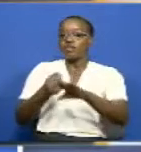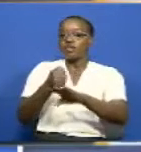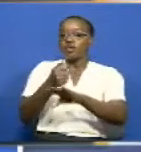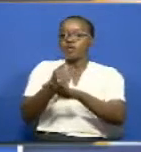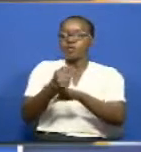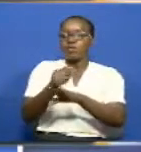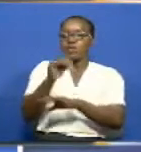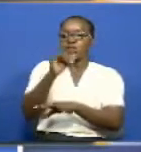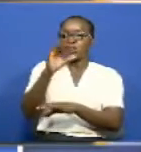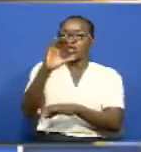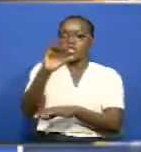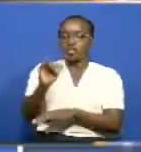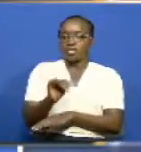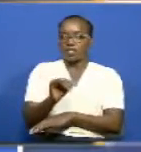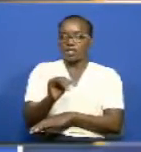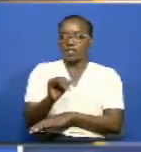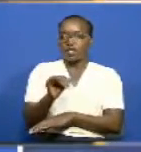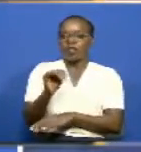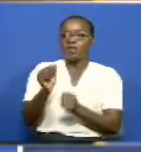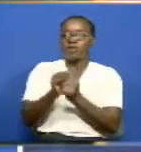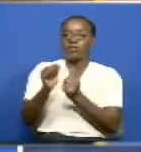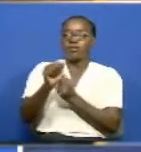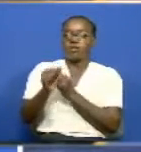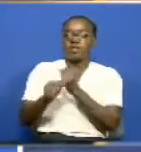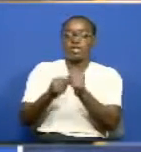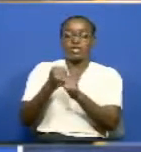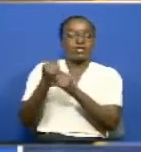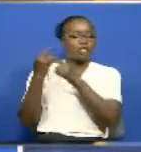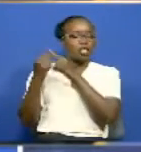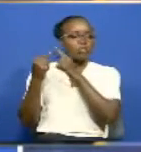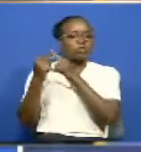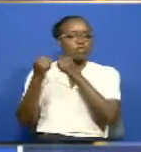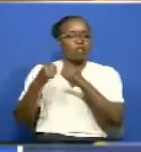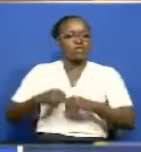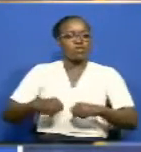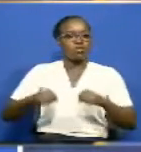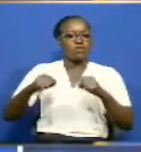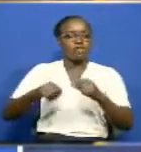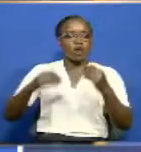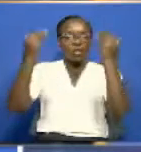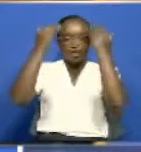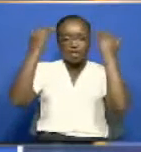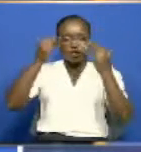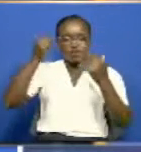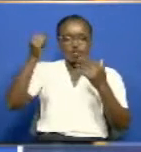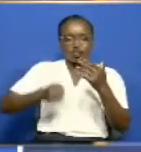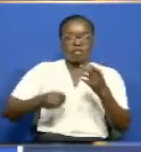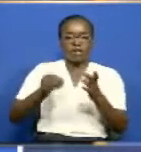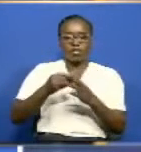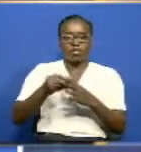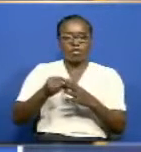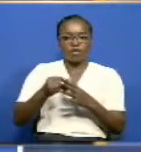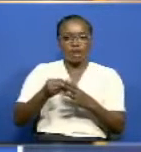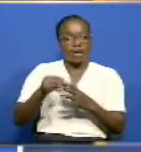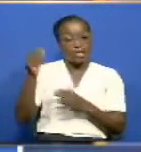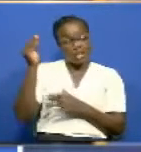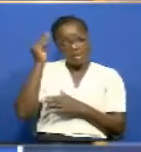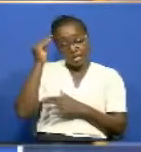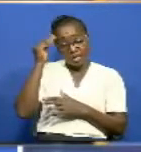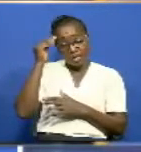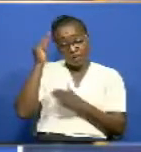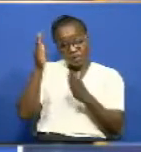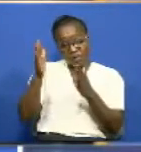Chief Justice include at least 15 years' experience as a Superior Court judge or as a distinguished academic,